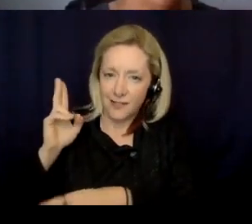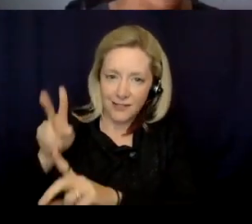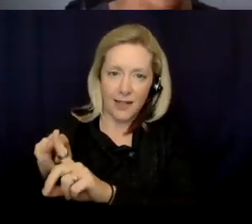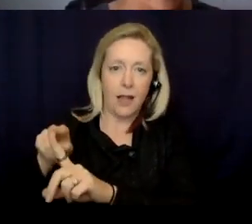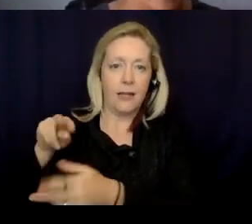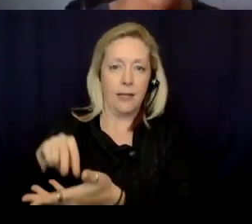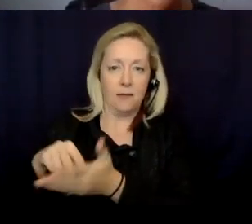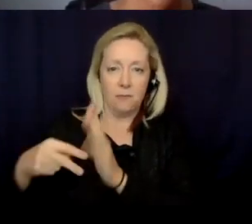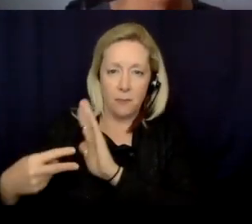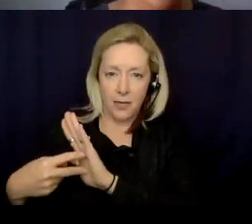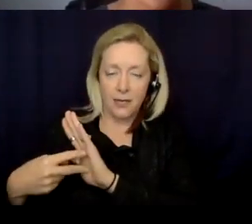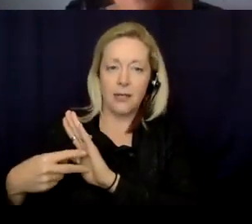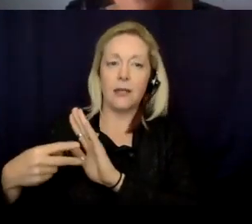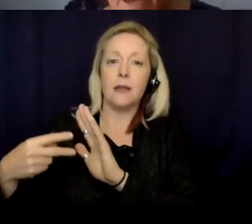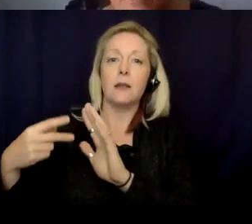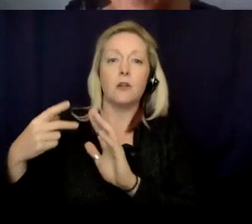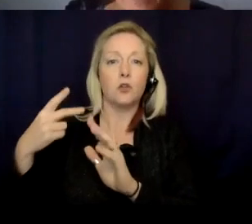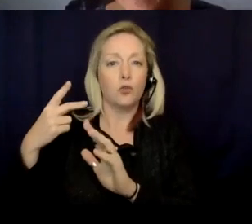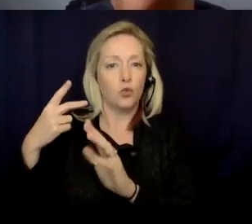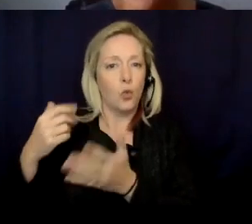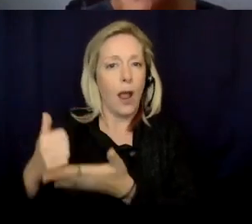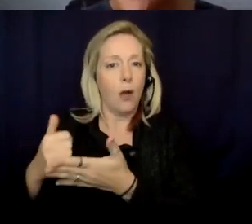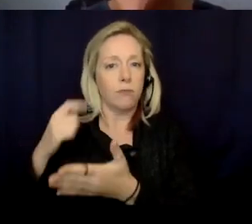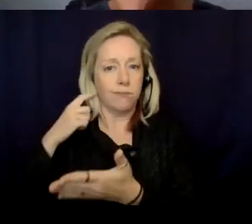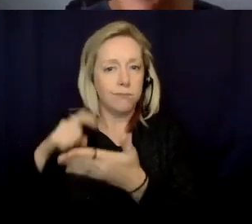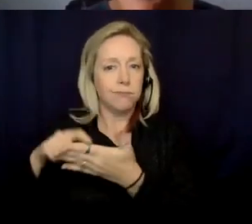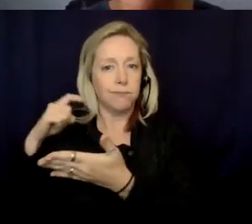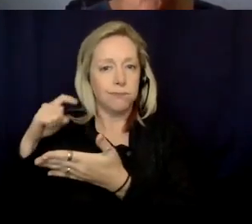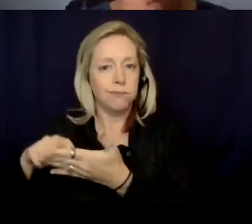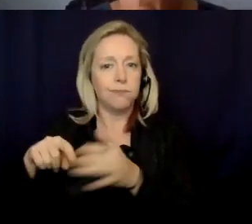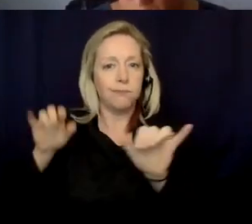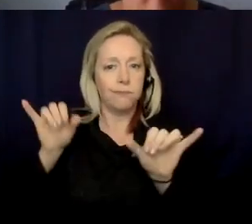to recognize and see those patterns and use those same